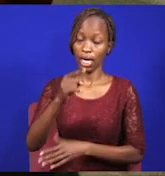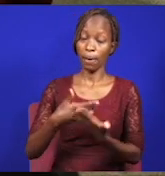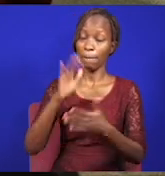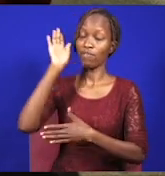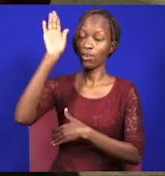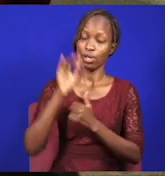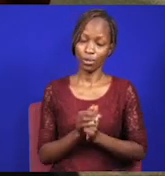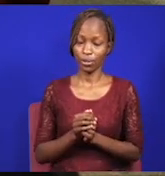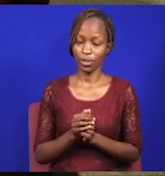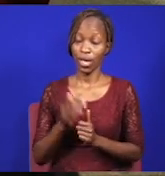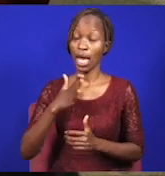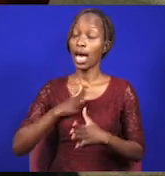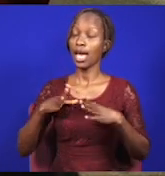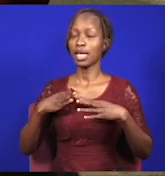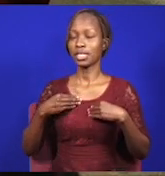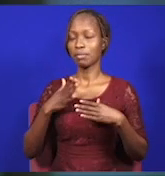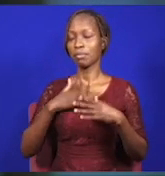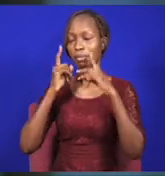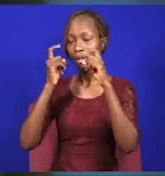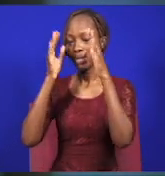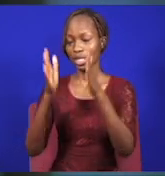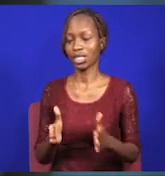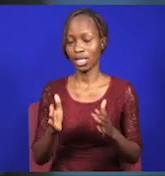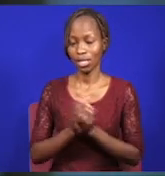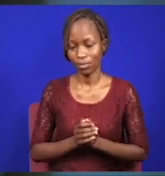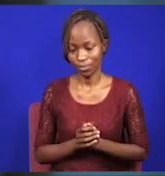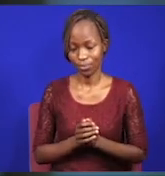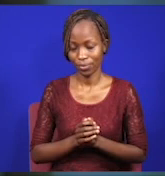I come before you. I accept that I am a sinner.